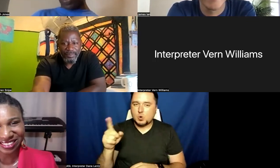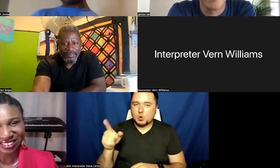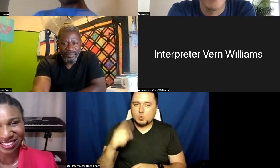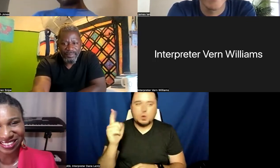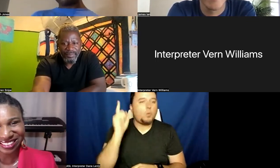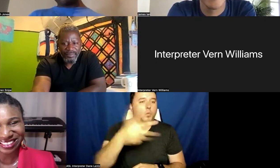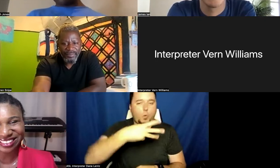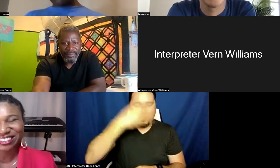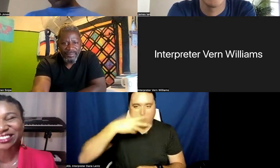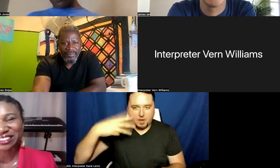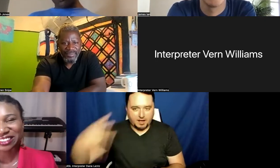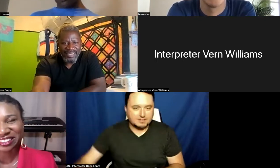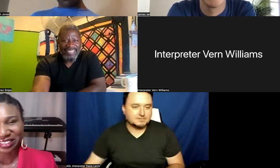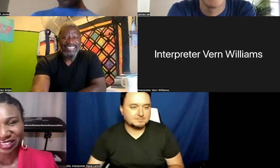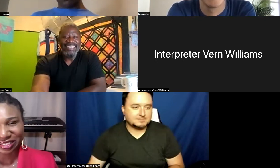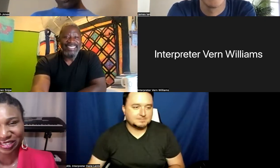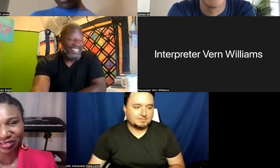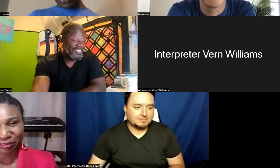Wawa.